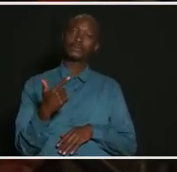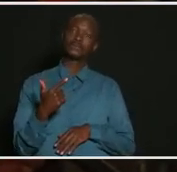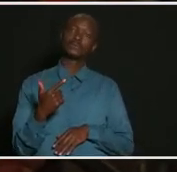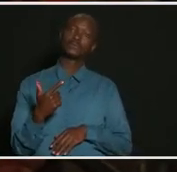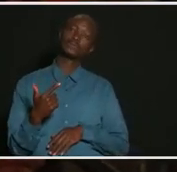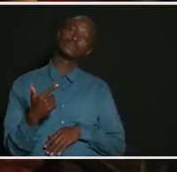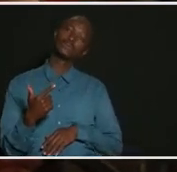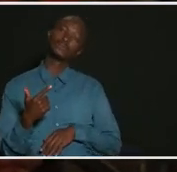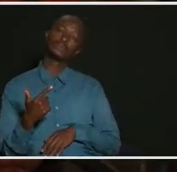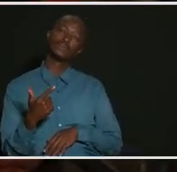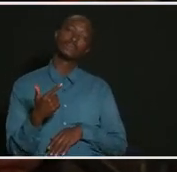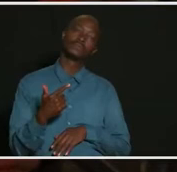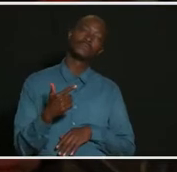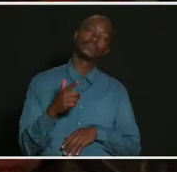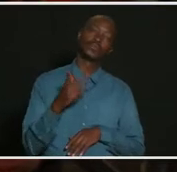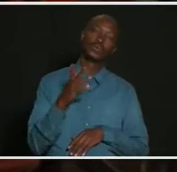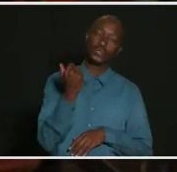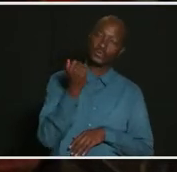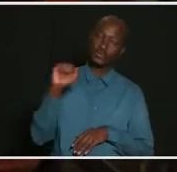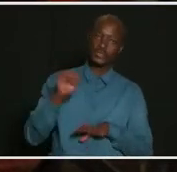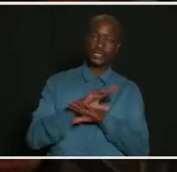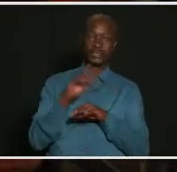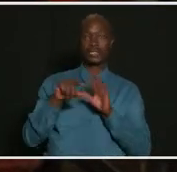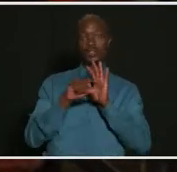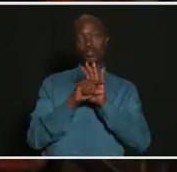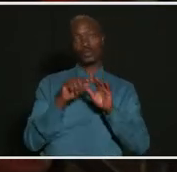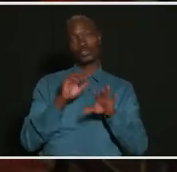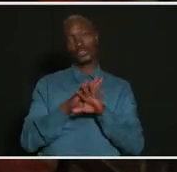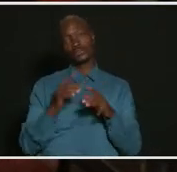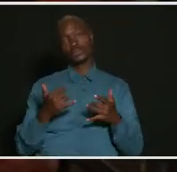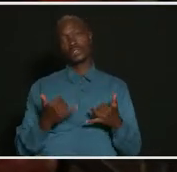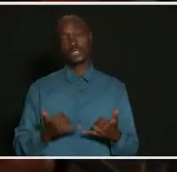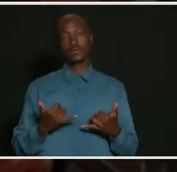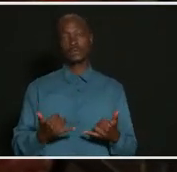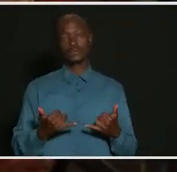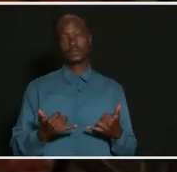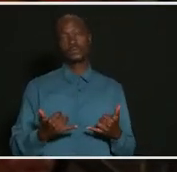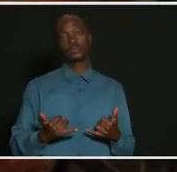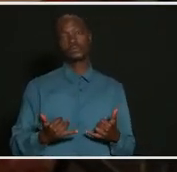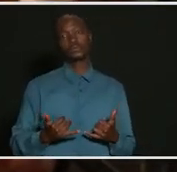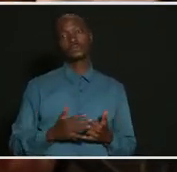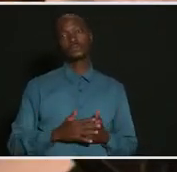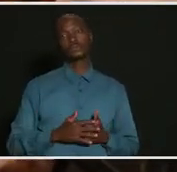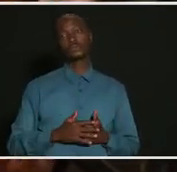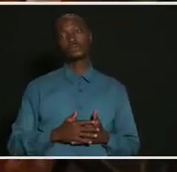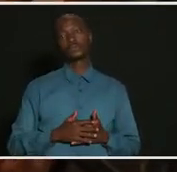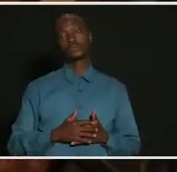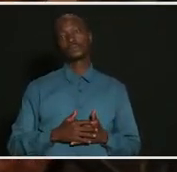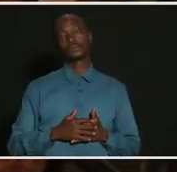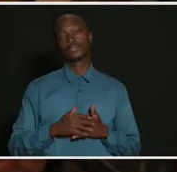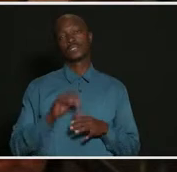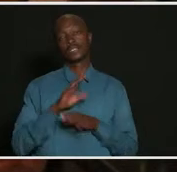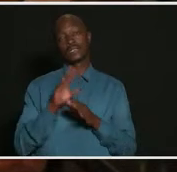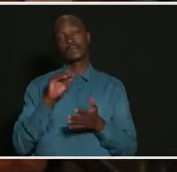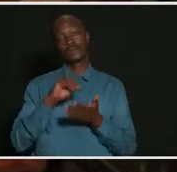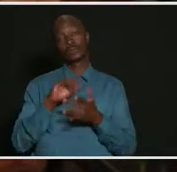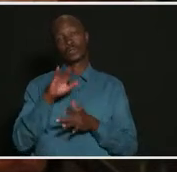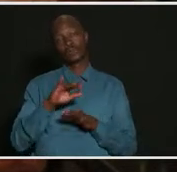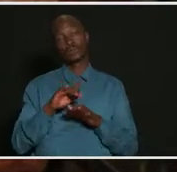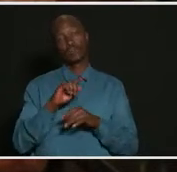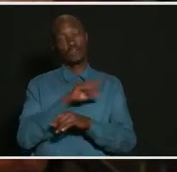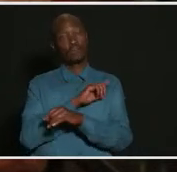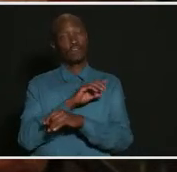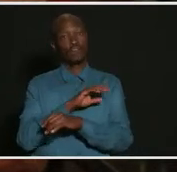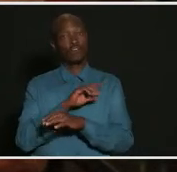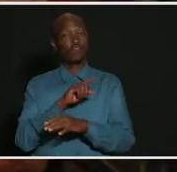we reject that loss for the current that loss that have been put there of power